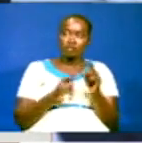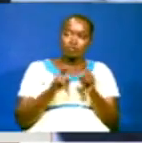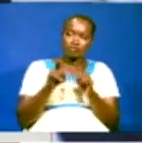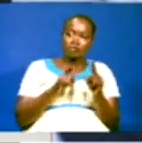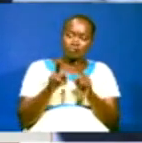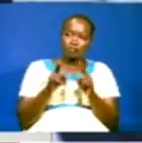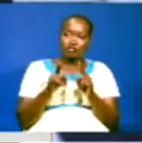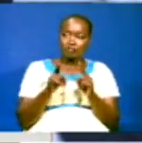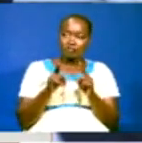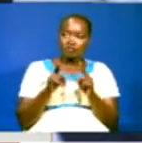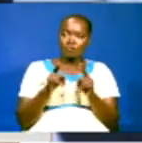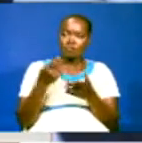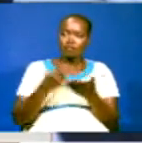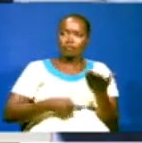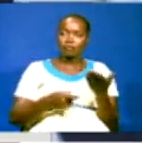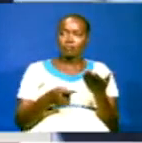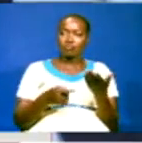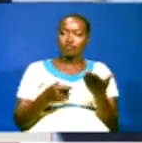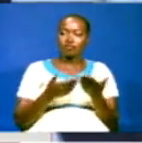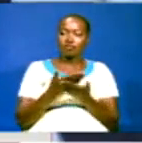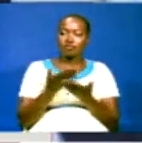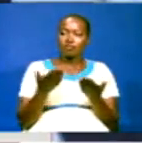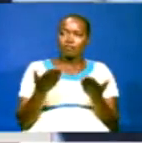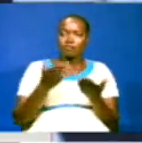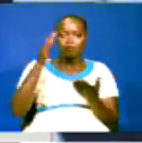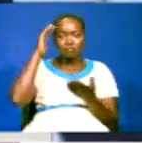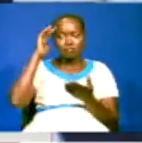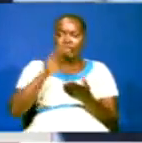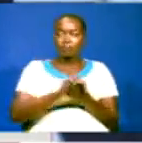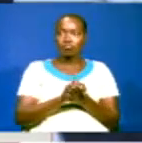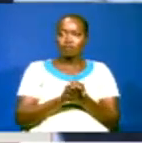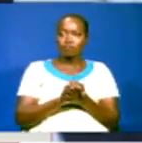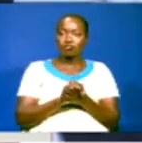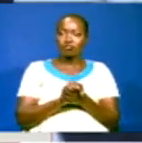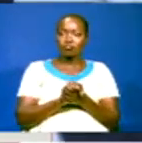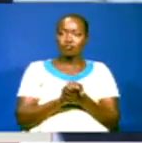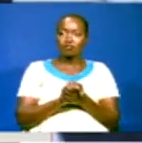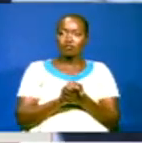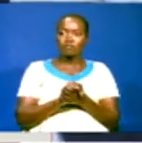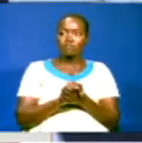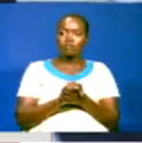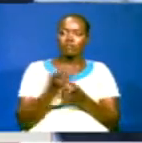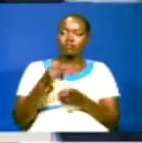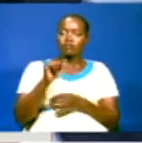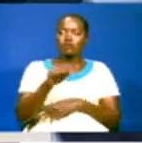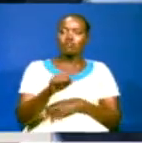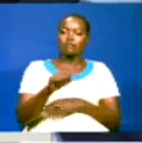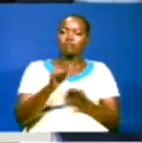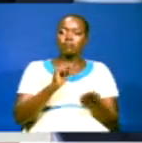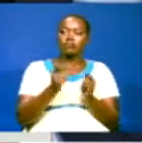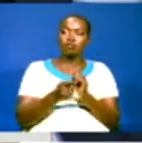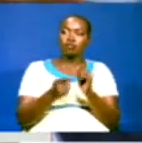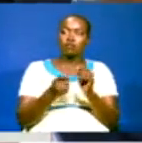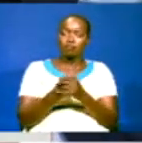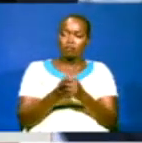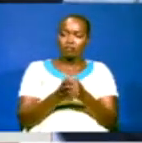the forex revenue that is out there, and I believe this is a ministry that can really unlock that.